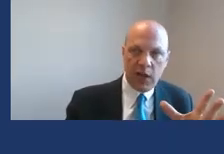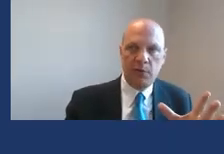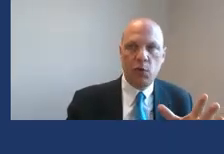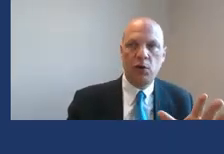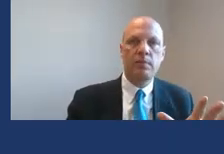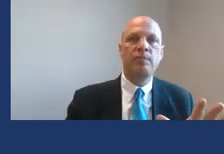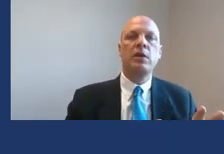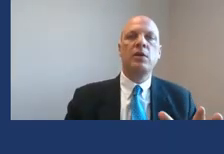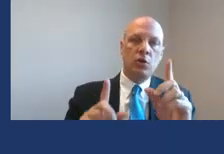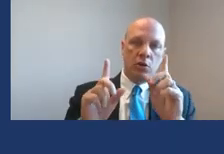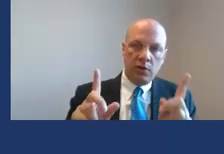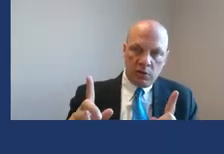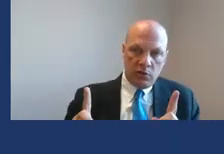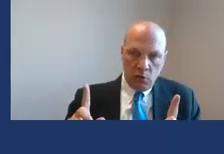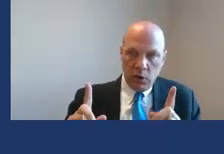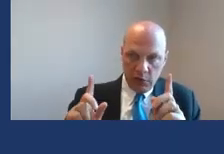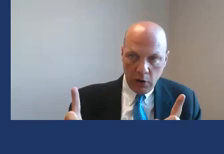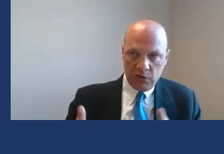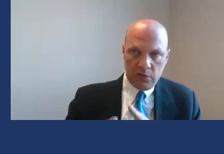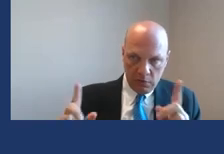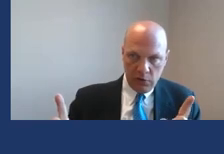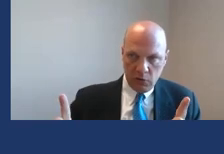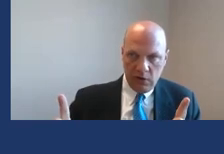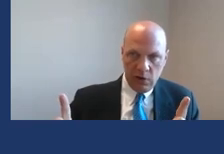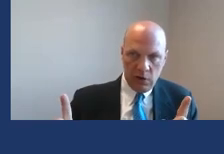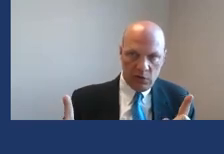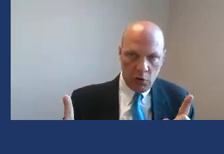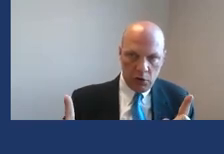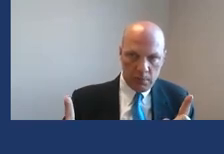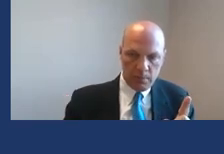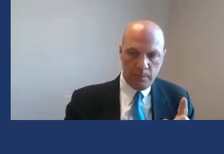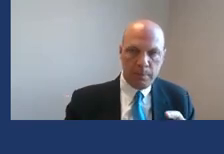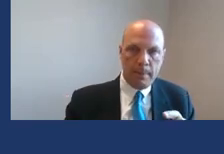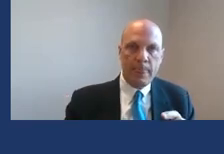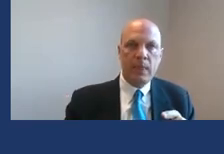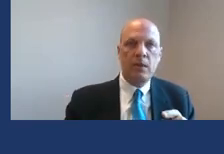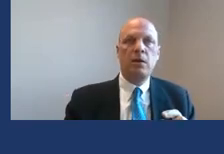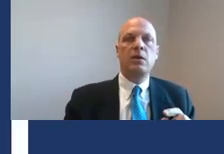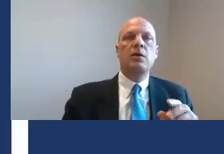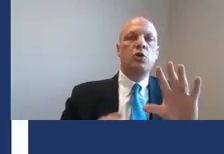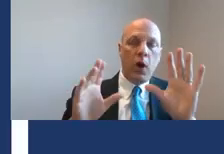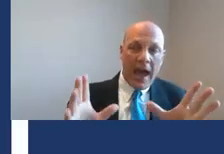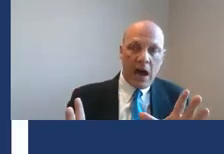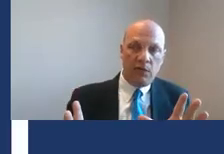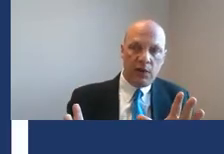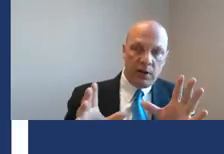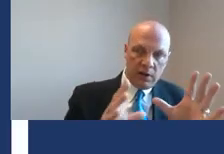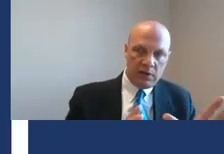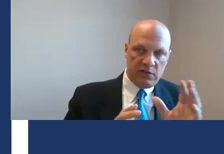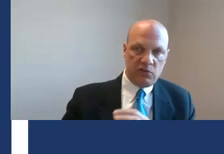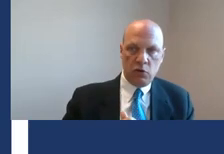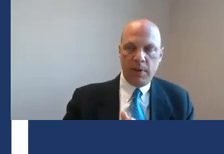Who's it available for? To adults, those who are 18 years and older, who